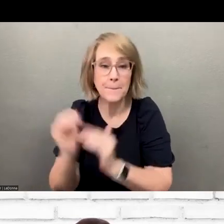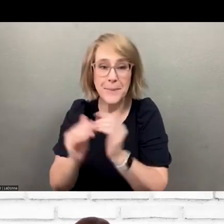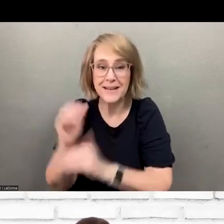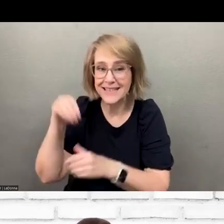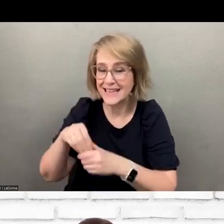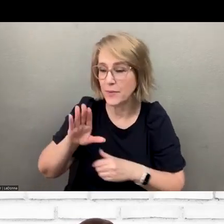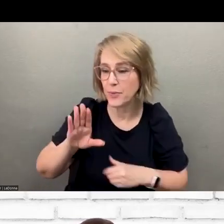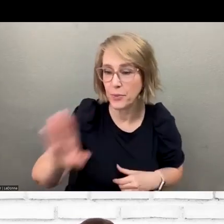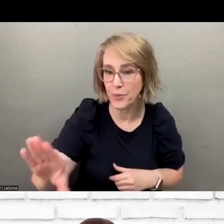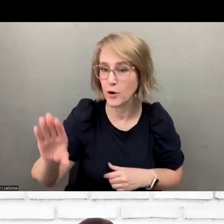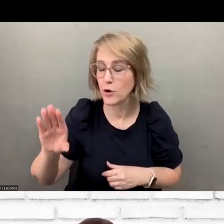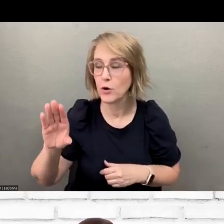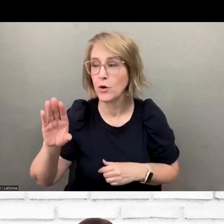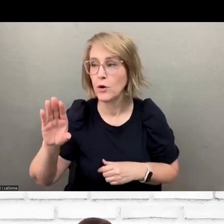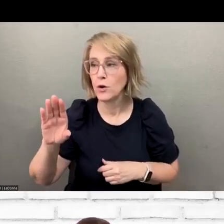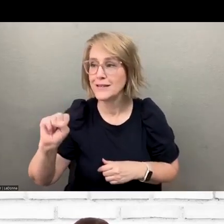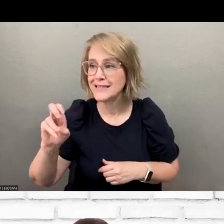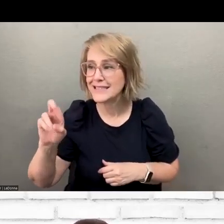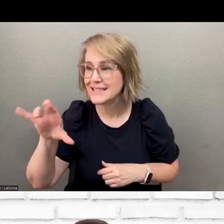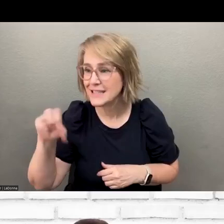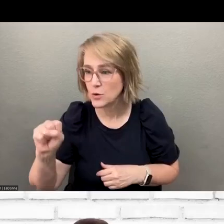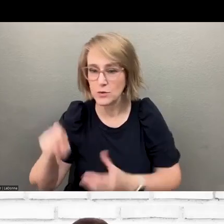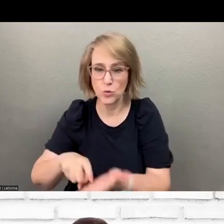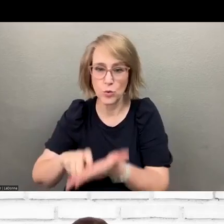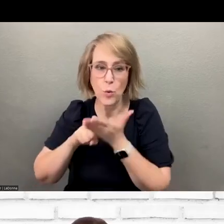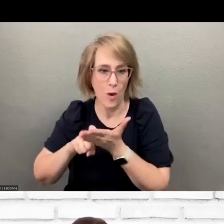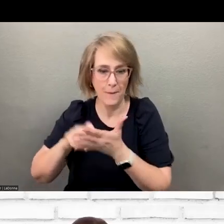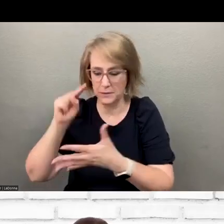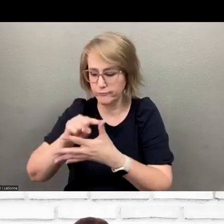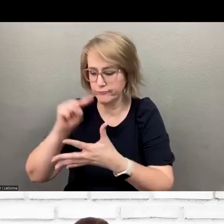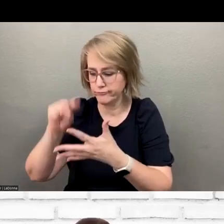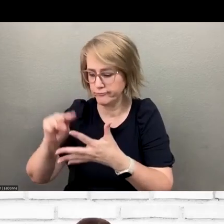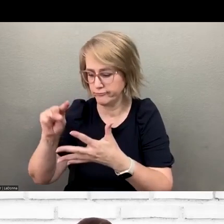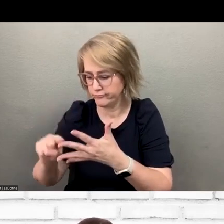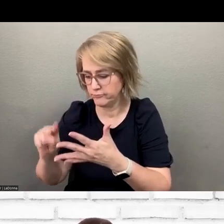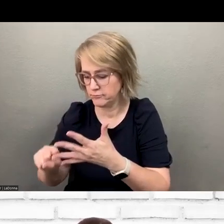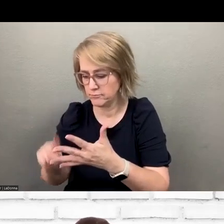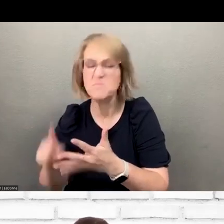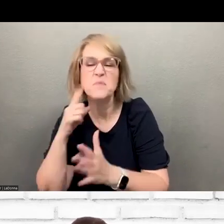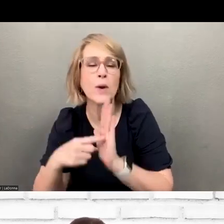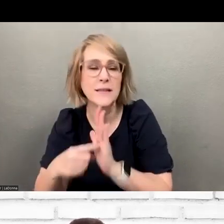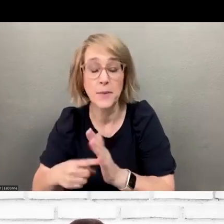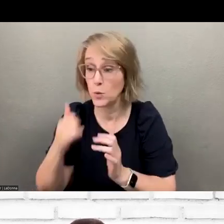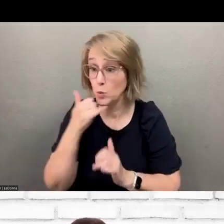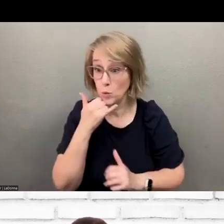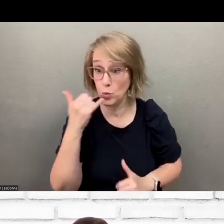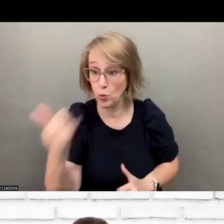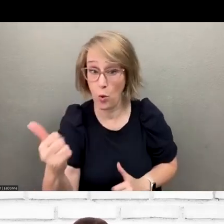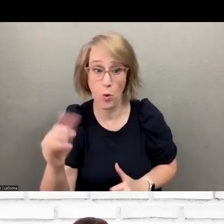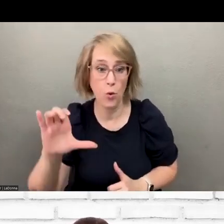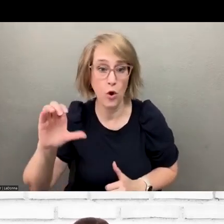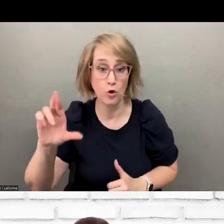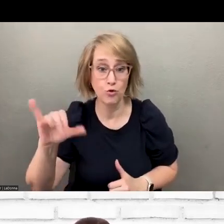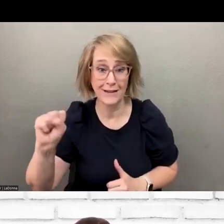Netherlands series all of the requirements that were necessary. In other words, when you make a call to this particular crisis